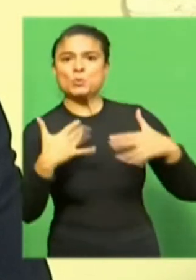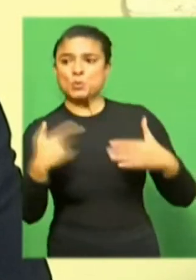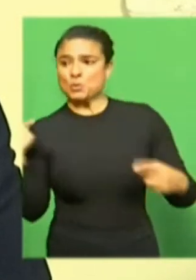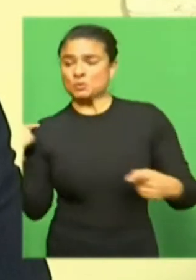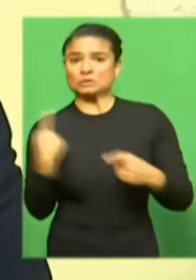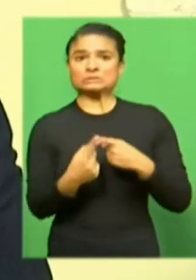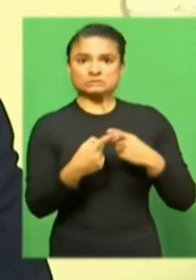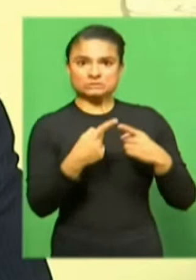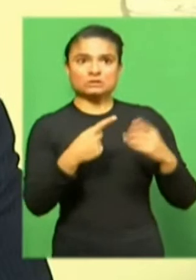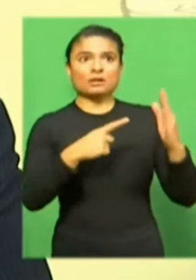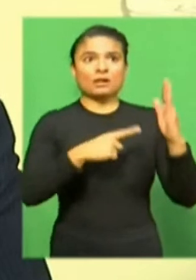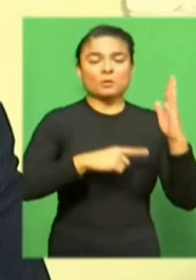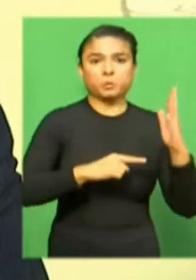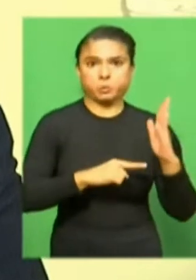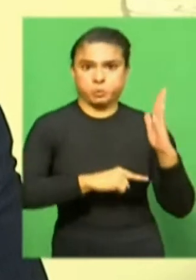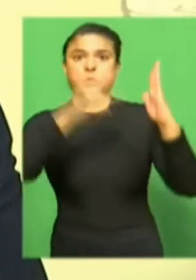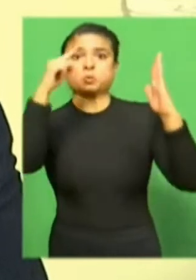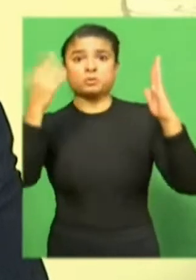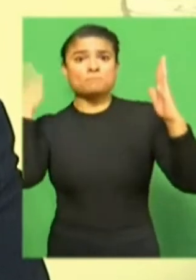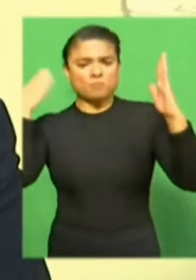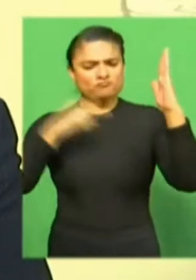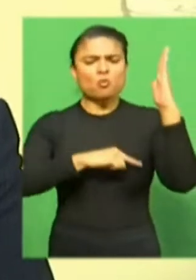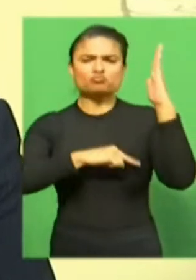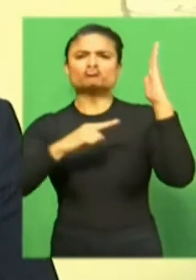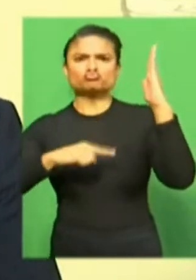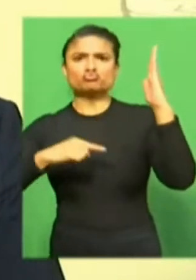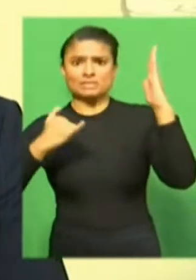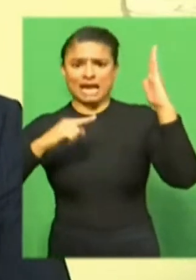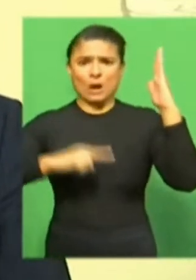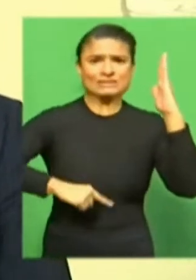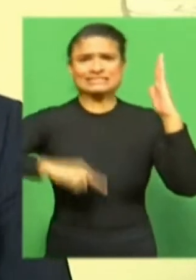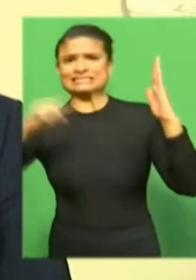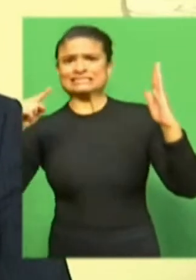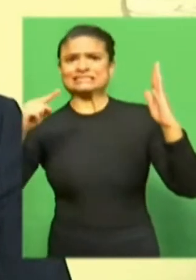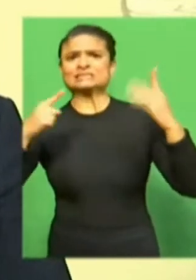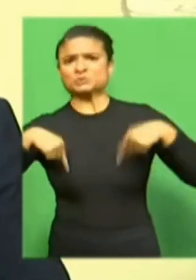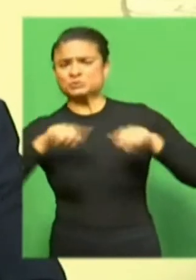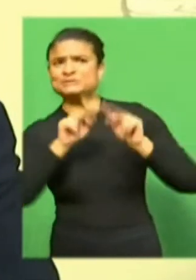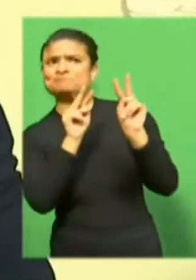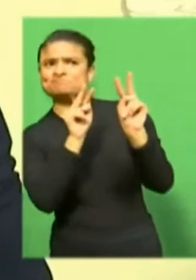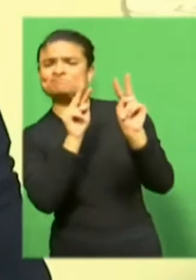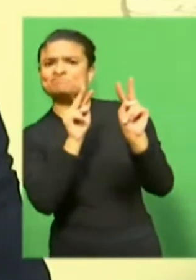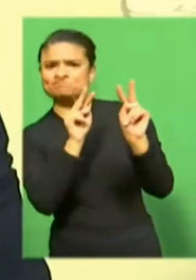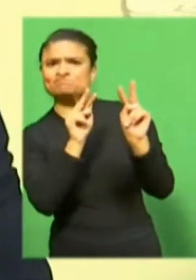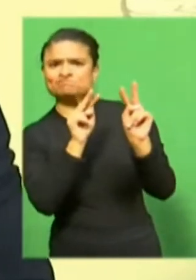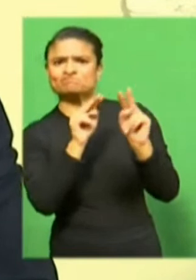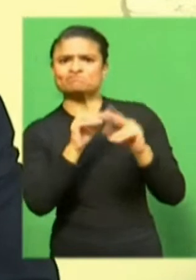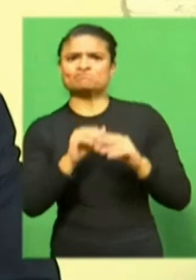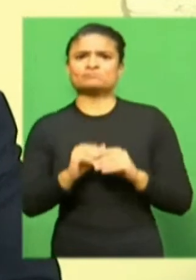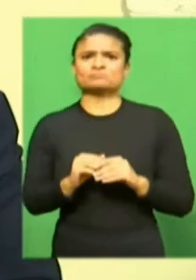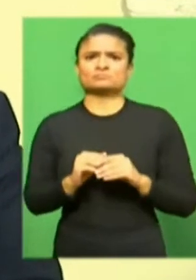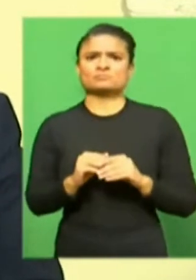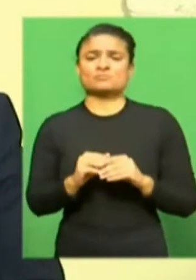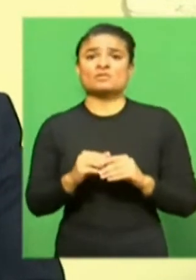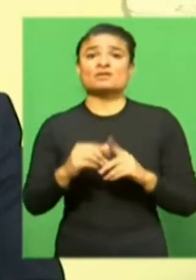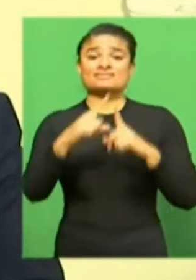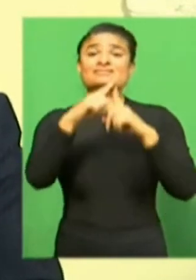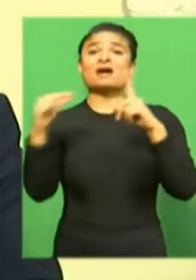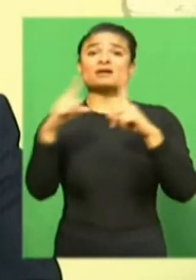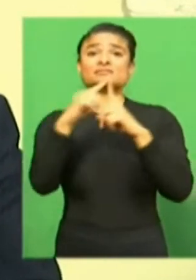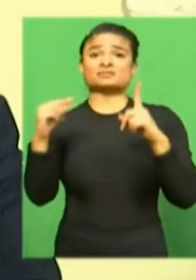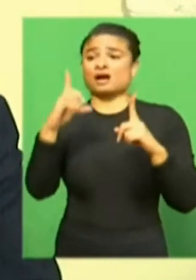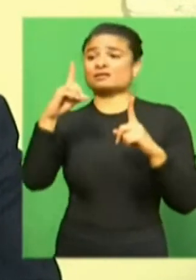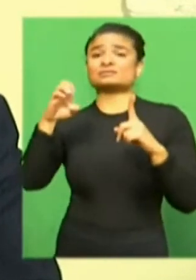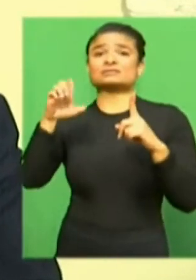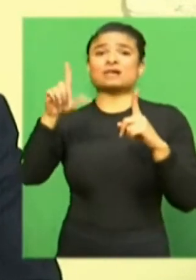stability. In all these cases, infections are being driven by the Delta variant, which, as